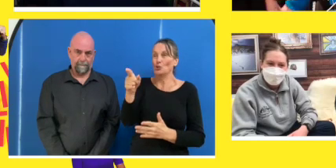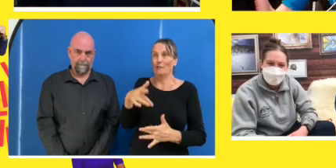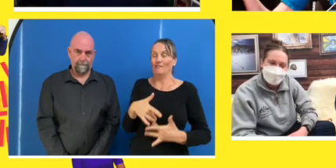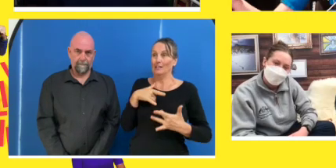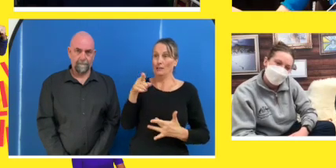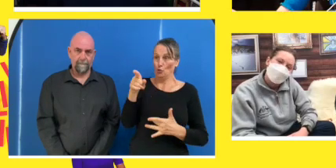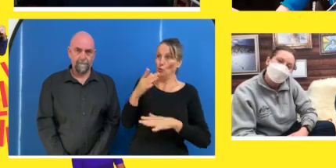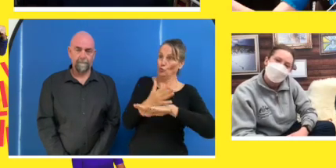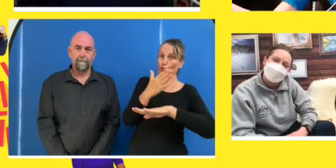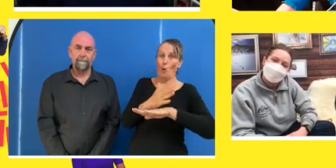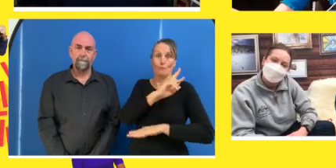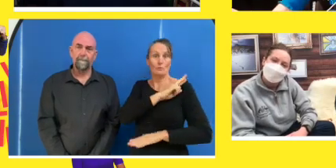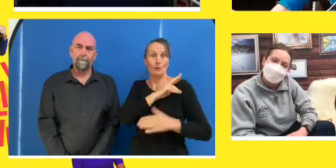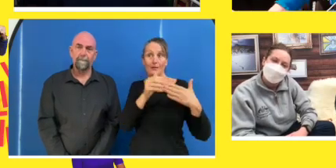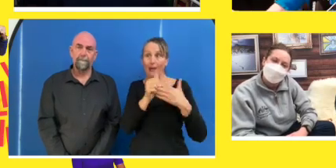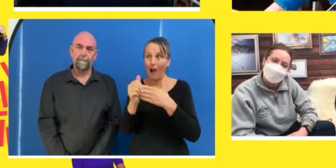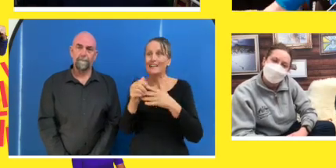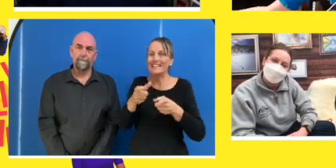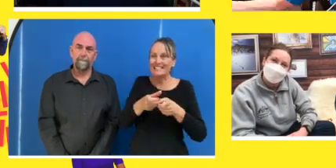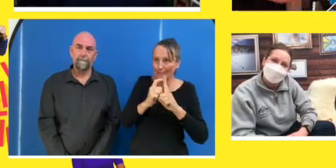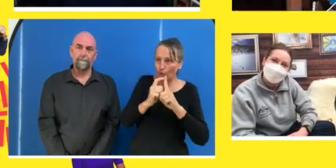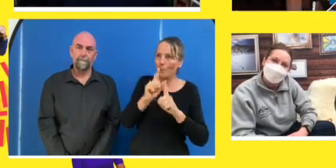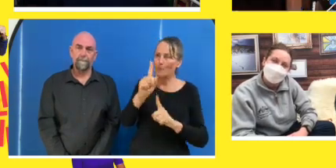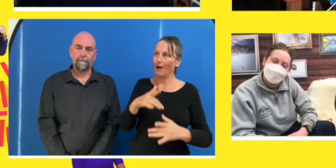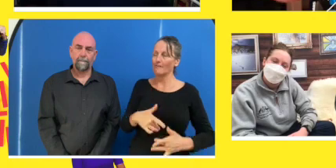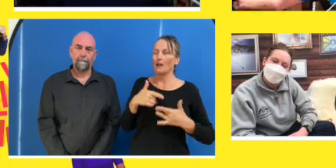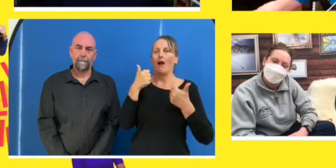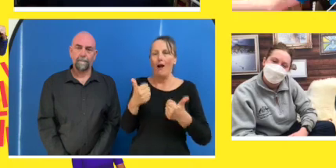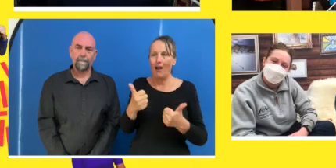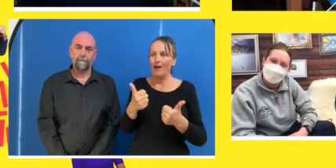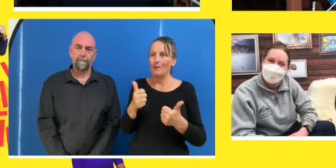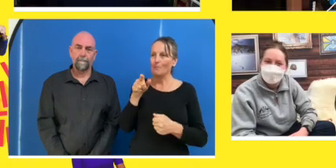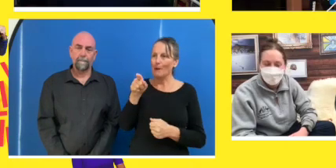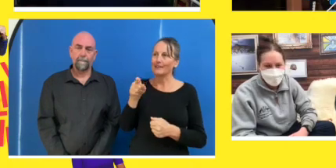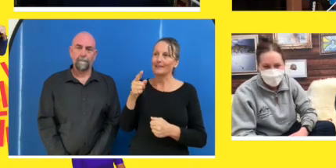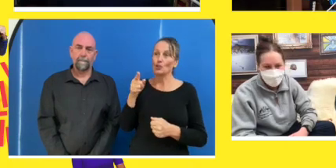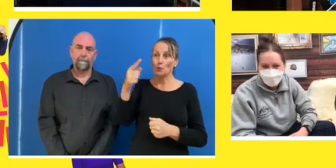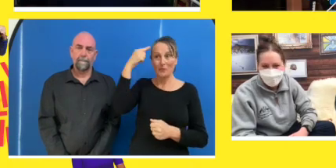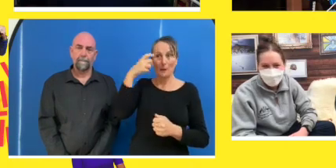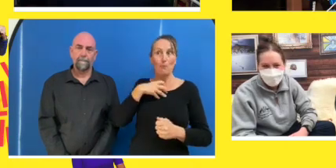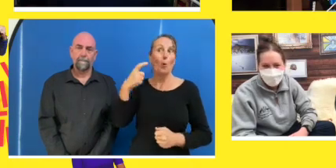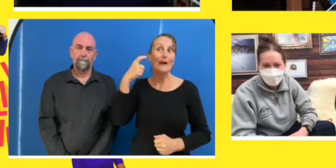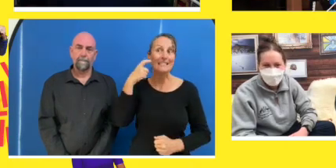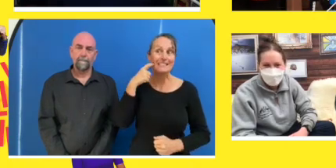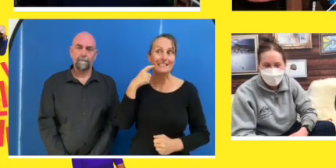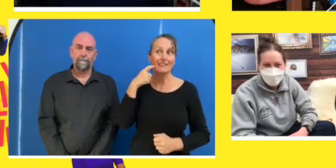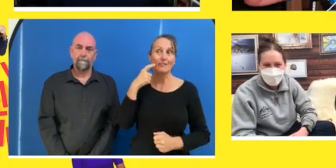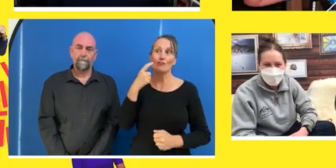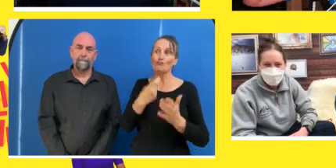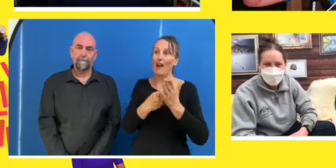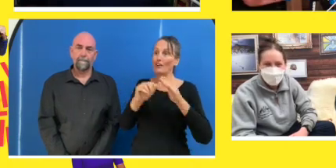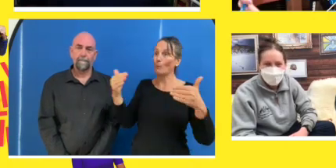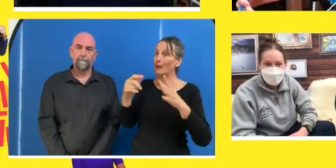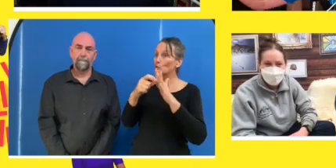your safety, what Pat's alluding to there, that he may come and just run over the top of you at certain stages, or is it